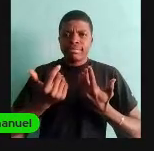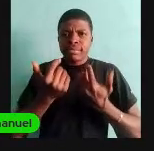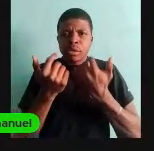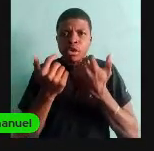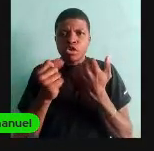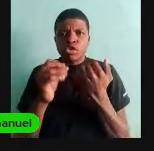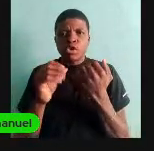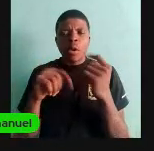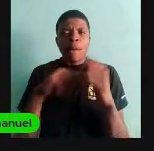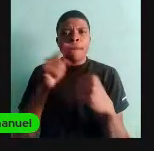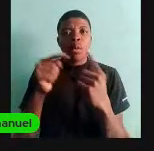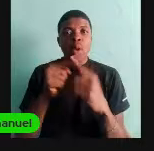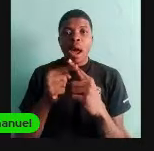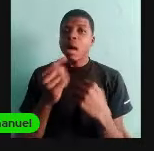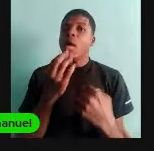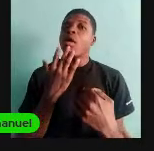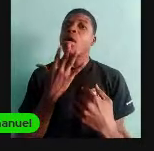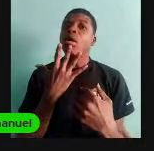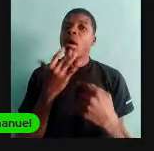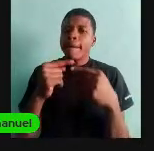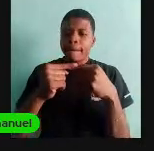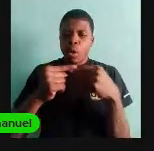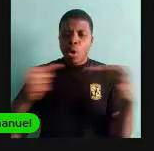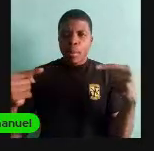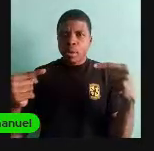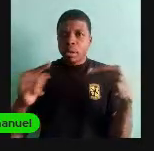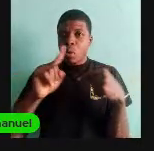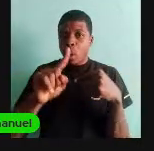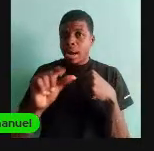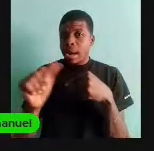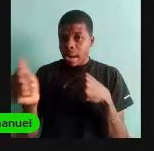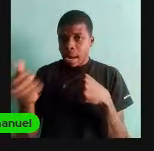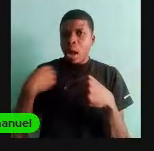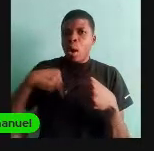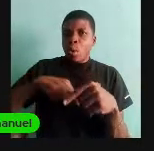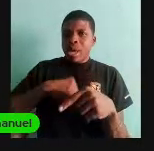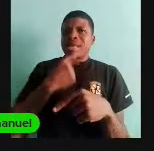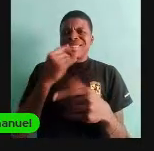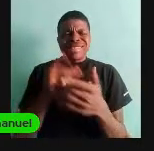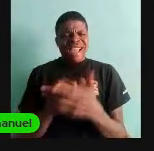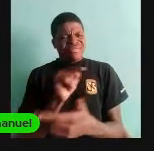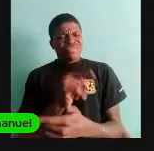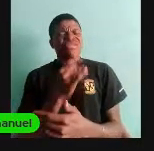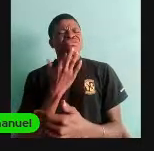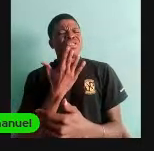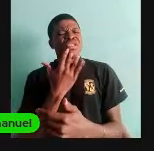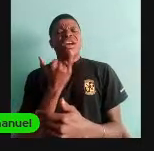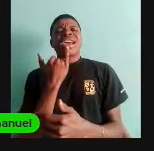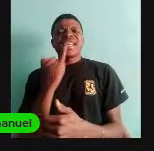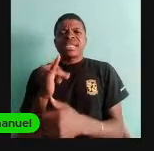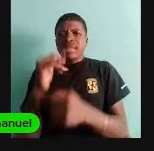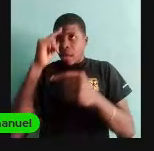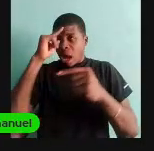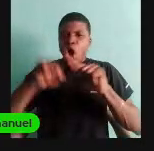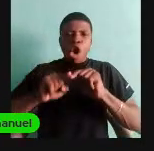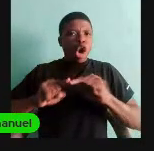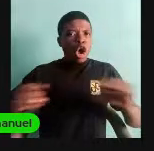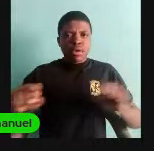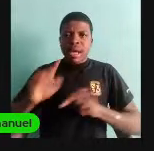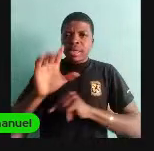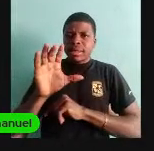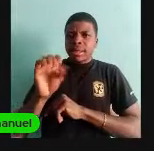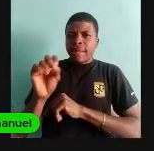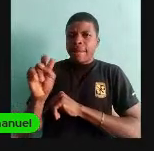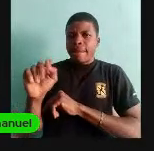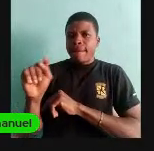opposite each other, we say these colors are contrast, or we say this is a contrast. Okay. So next